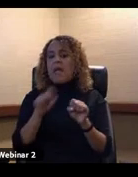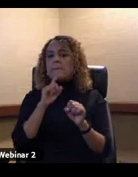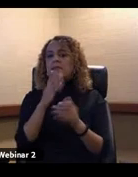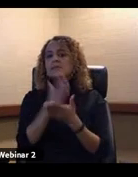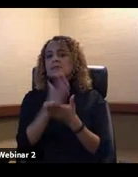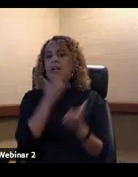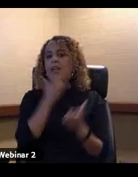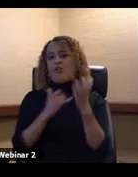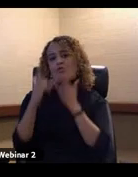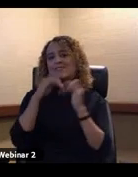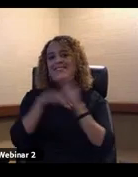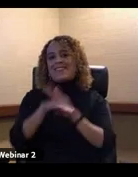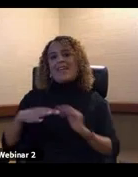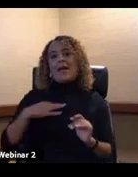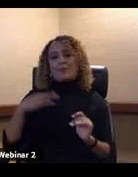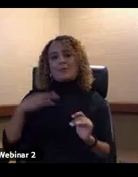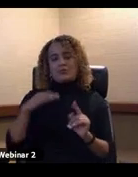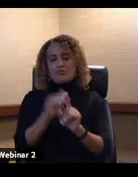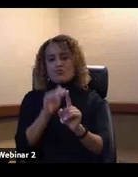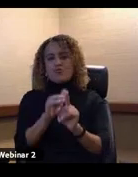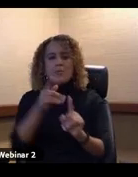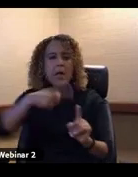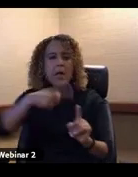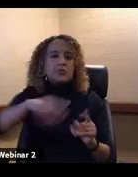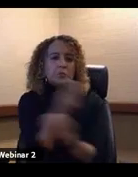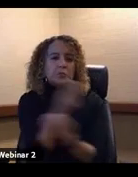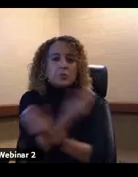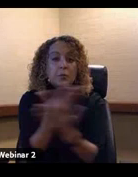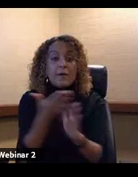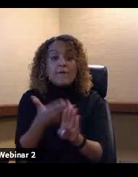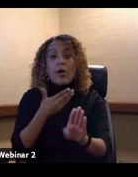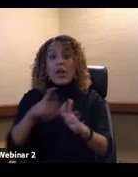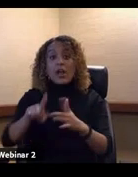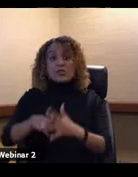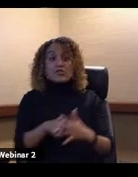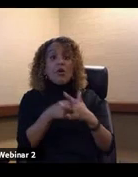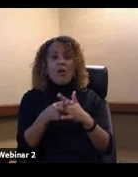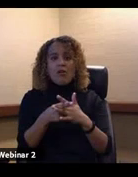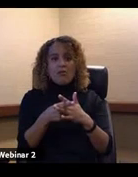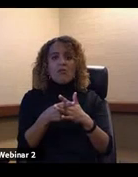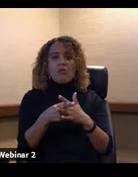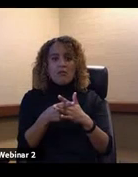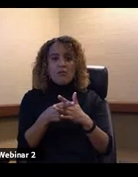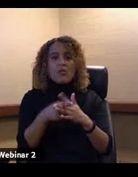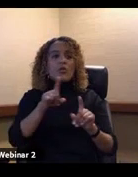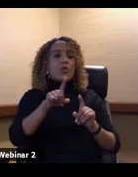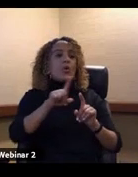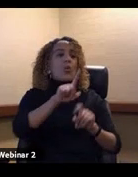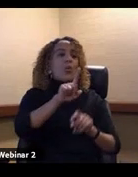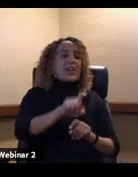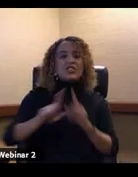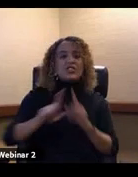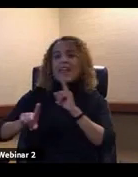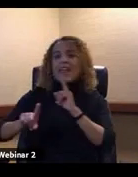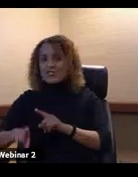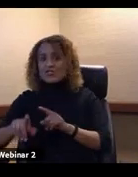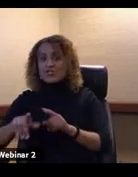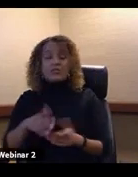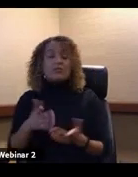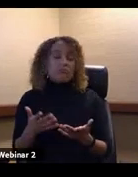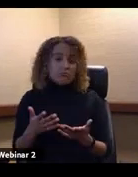Again, these are just some of the errors I thought would be helpful and be mindful of you. And now, before I start, in the last slide, before I start the question and answer